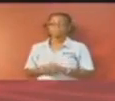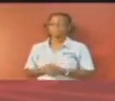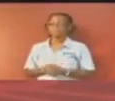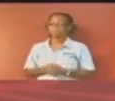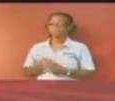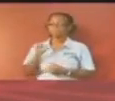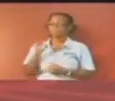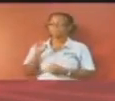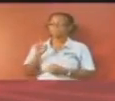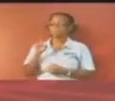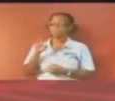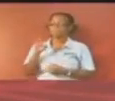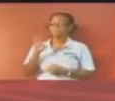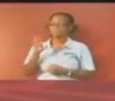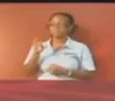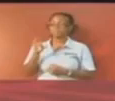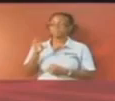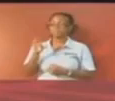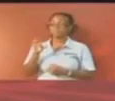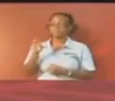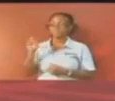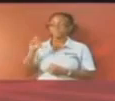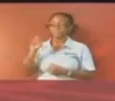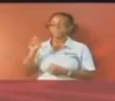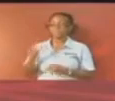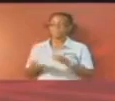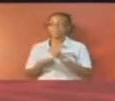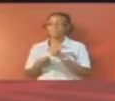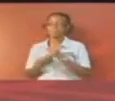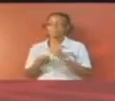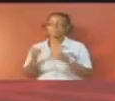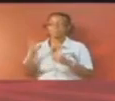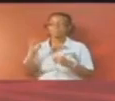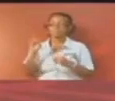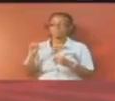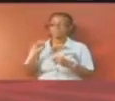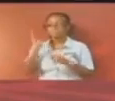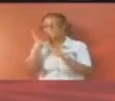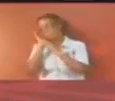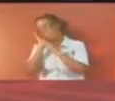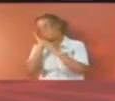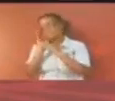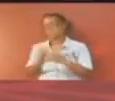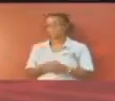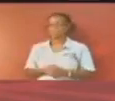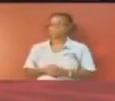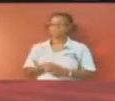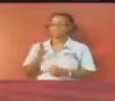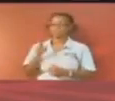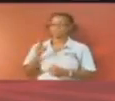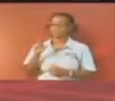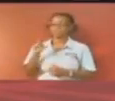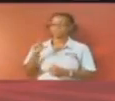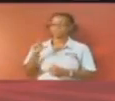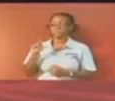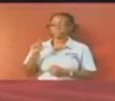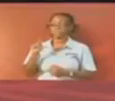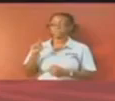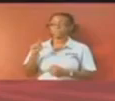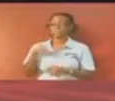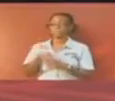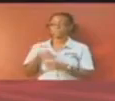beds were increased, right? At the UTT Valsain facility, there were 20 additional